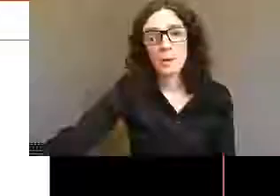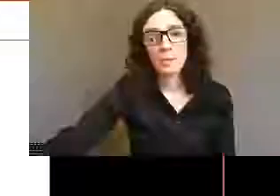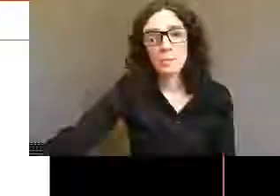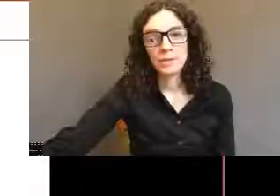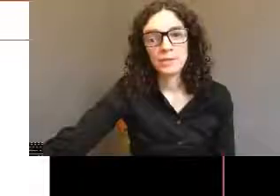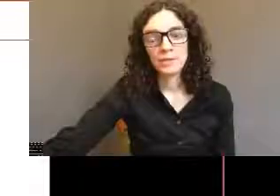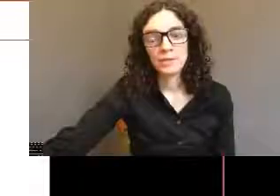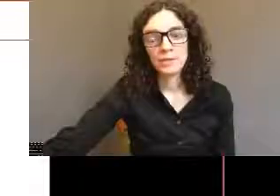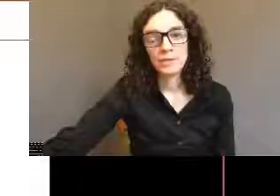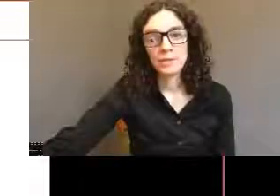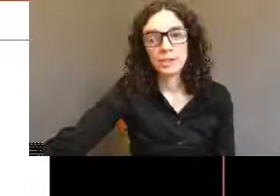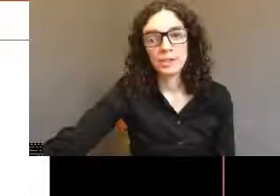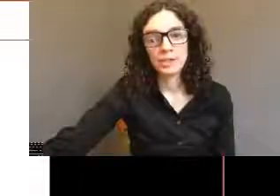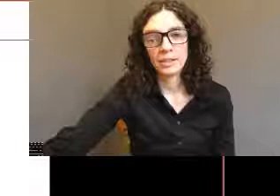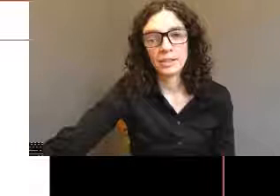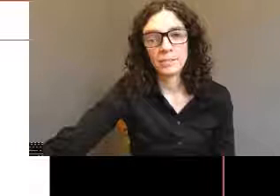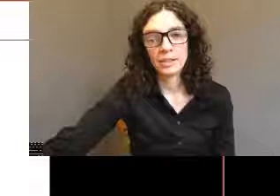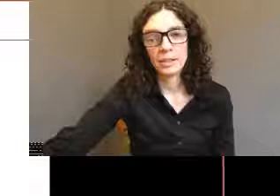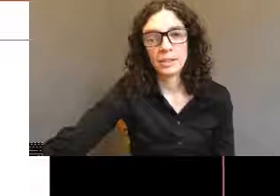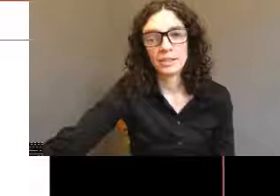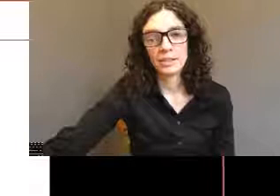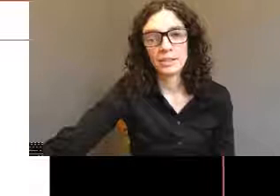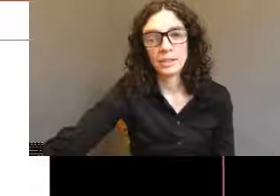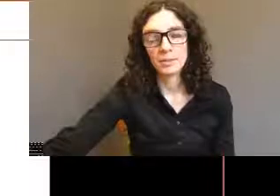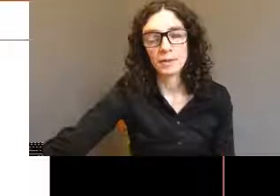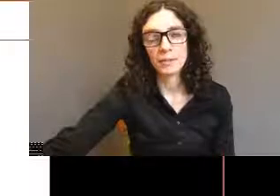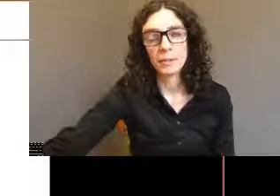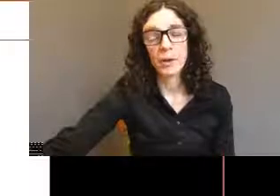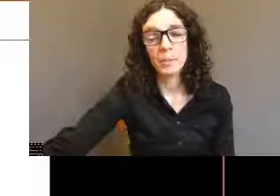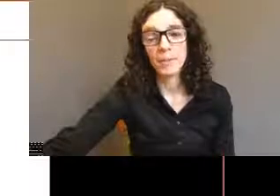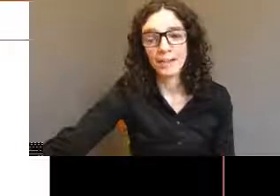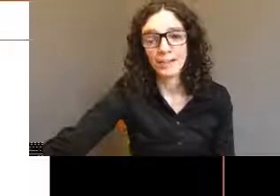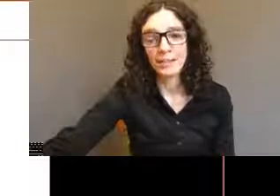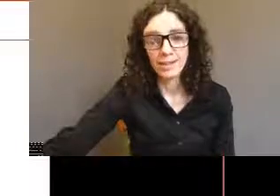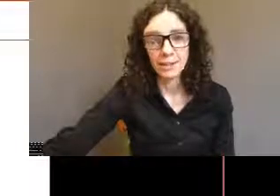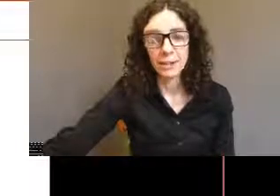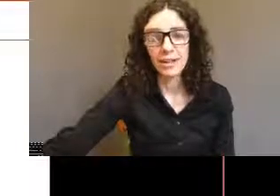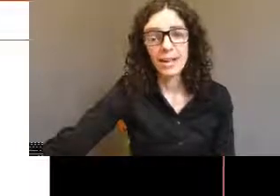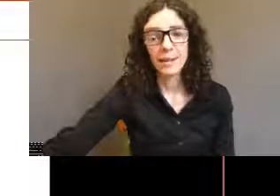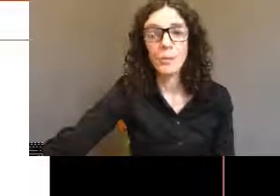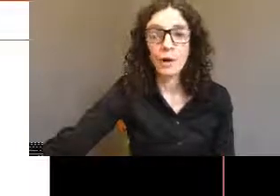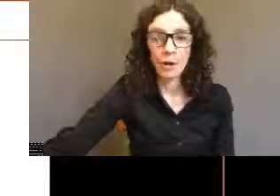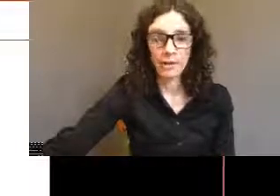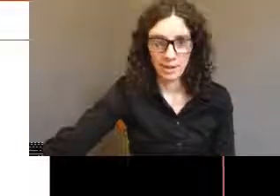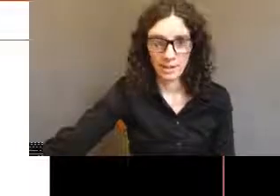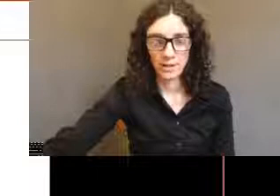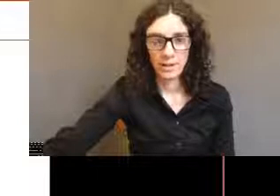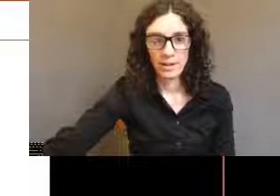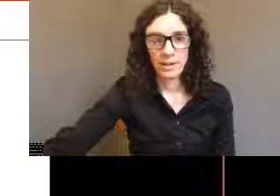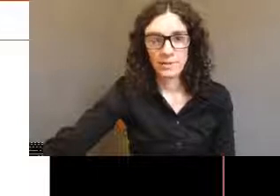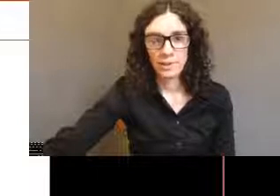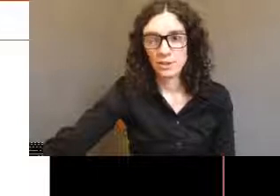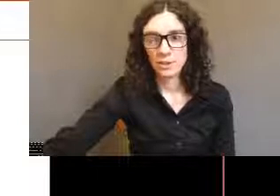Throughout Barbara's PhD journey, she has just demonstrated the open-minded nature and open-hearted